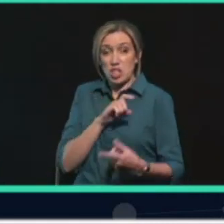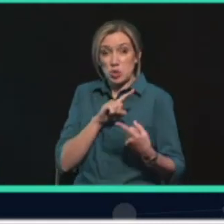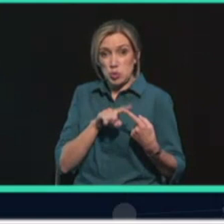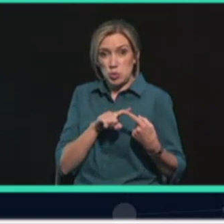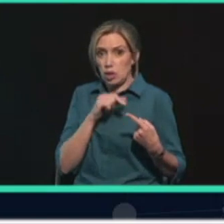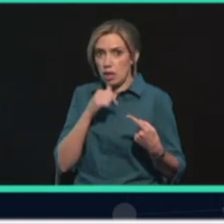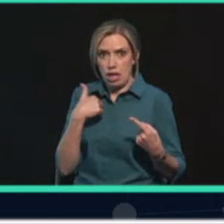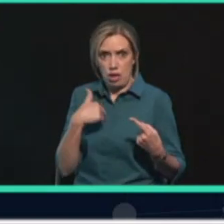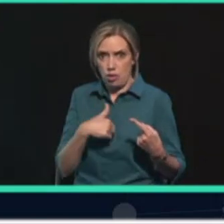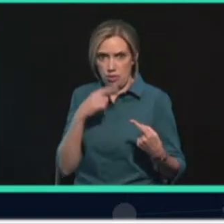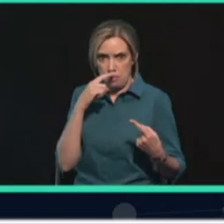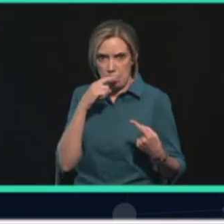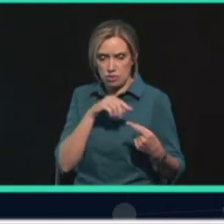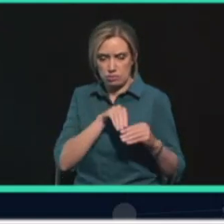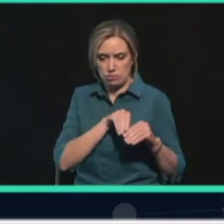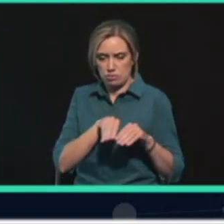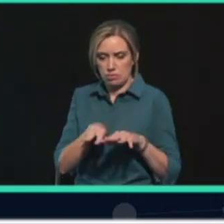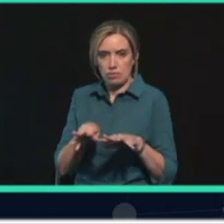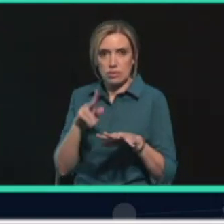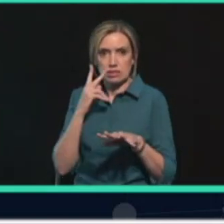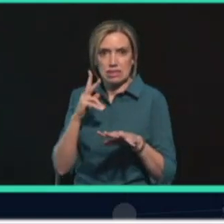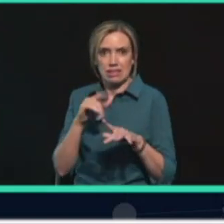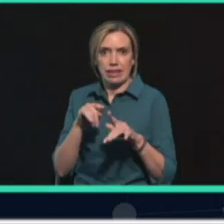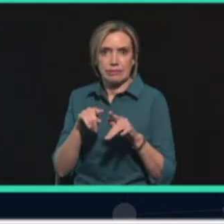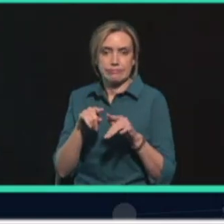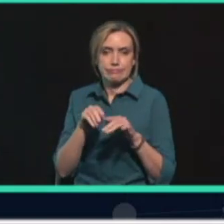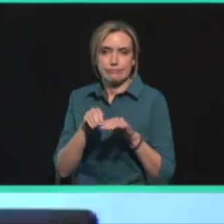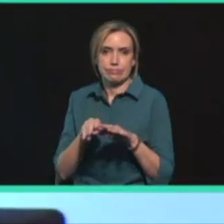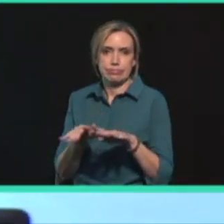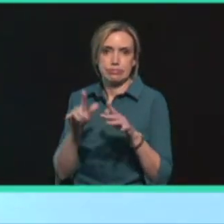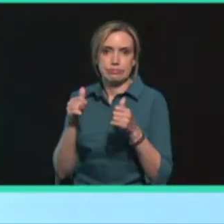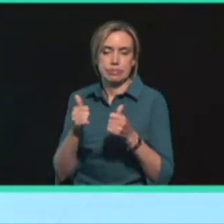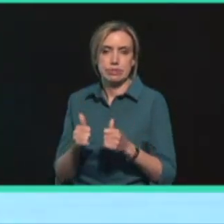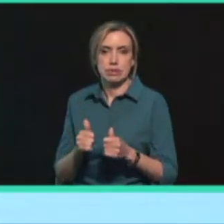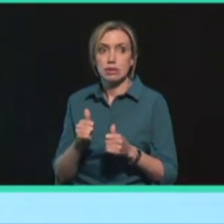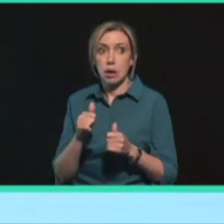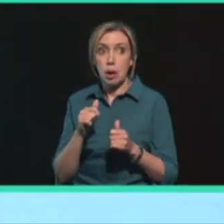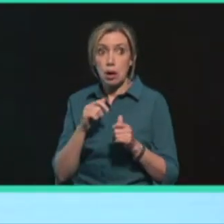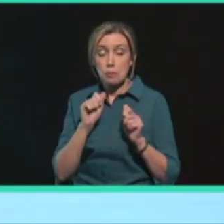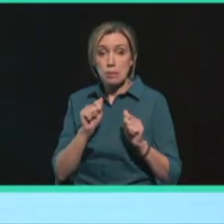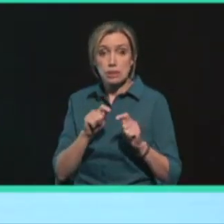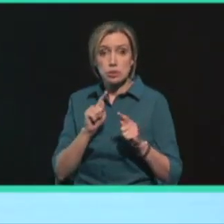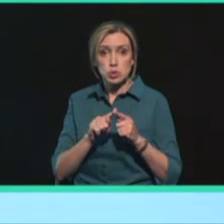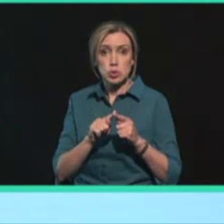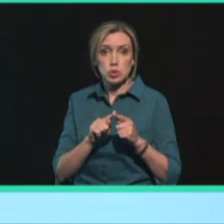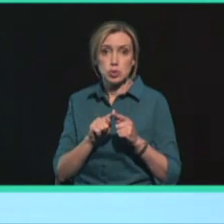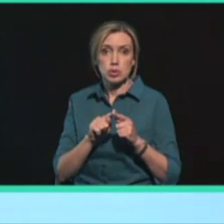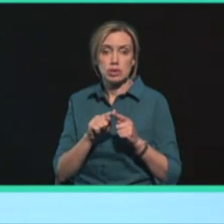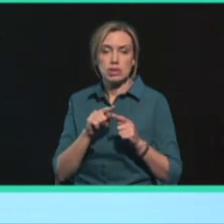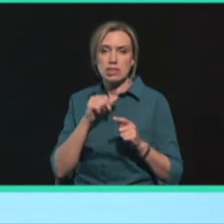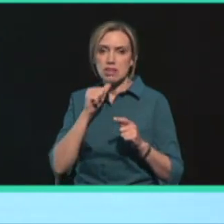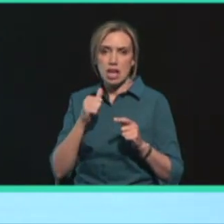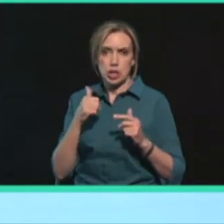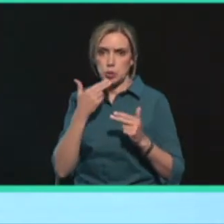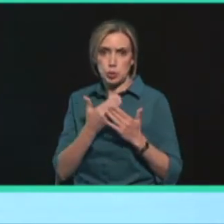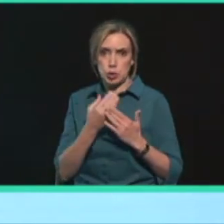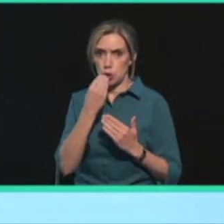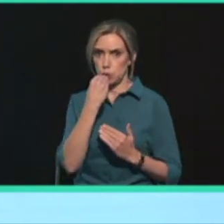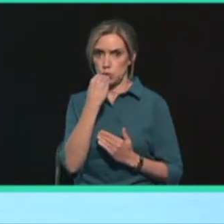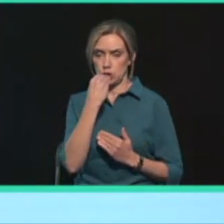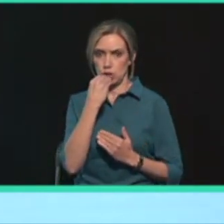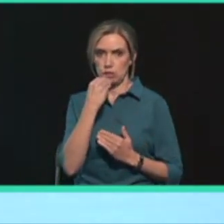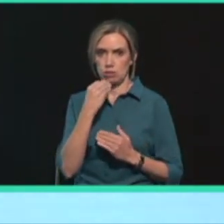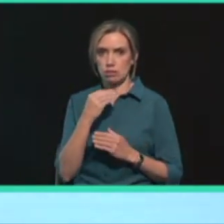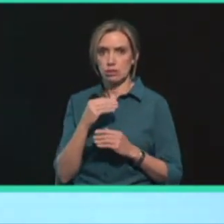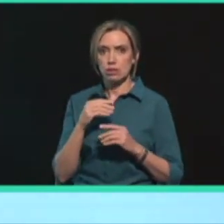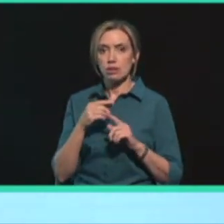see all these mice start growing again, saying that you might be able to treat undernutrition by microbiota from healthy